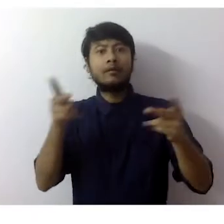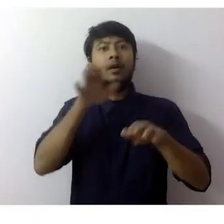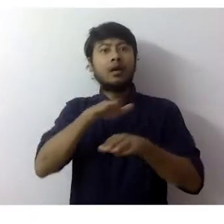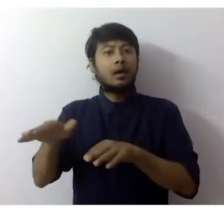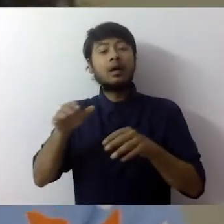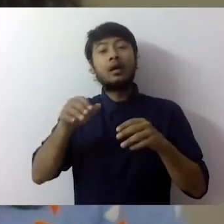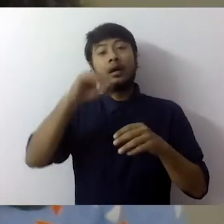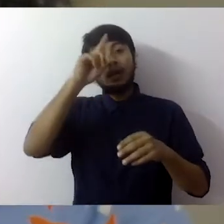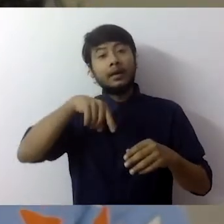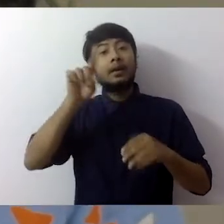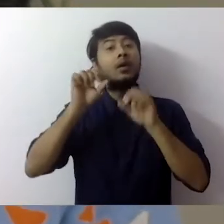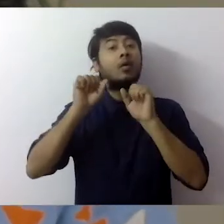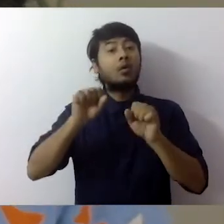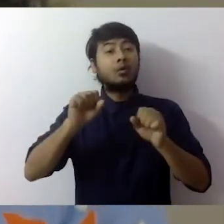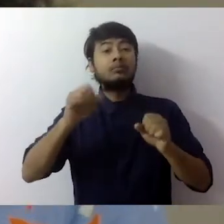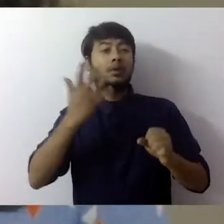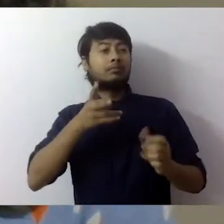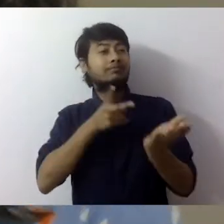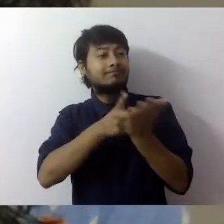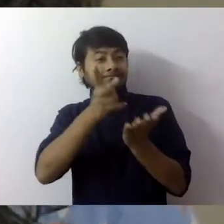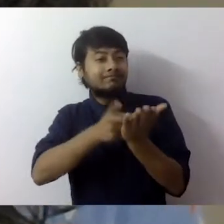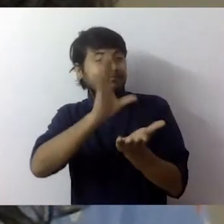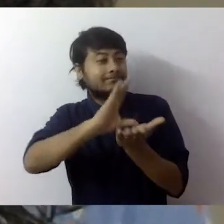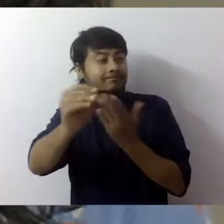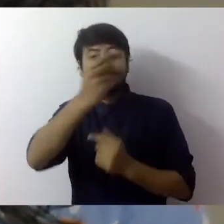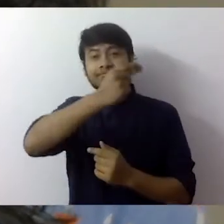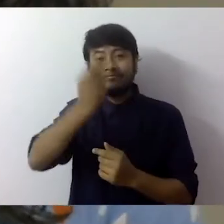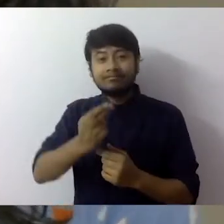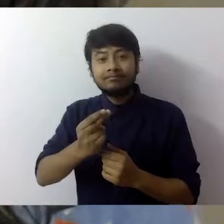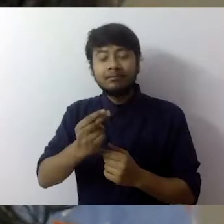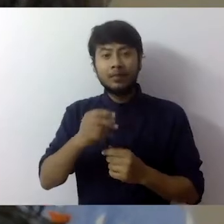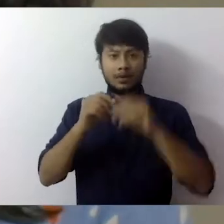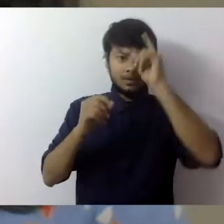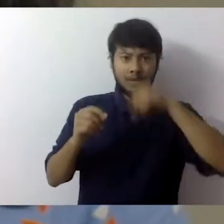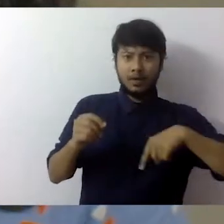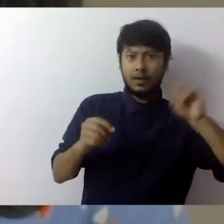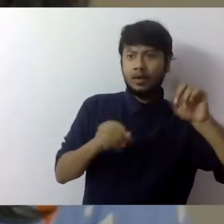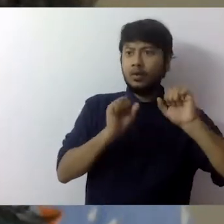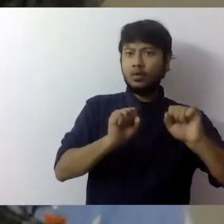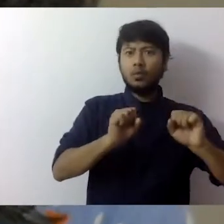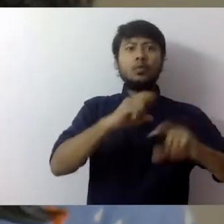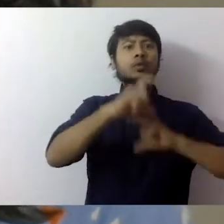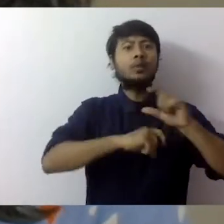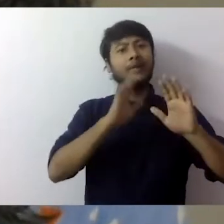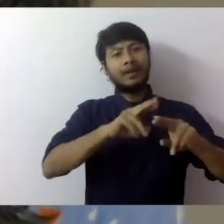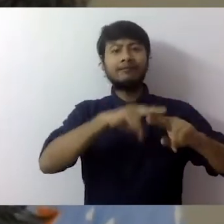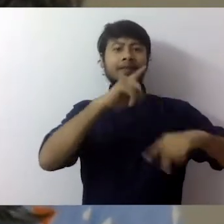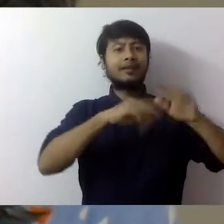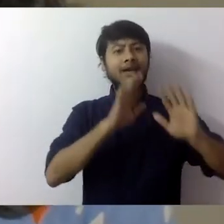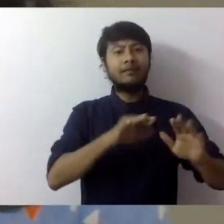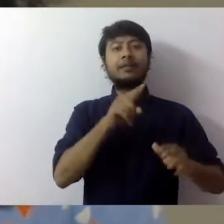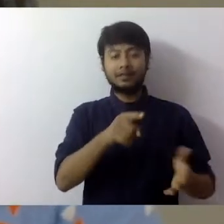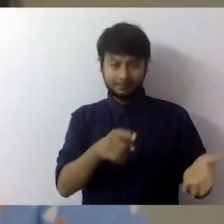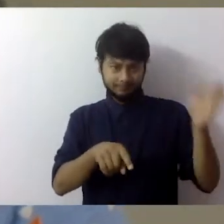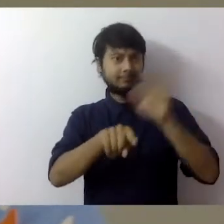rural scenes. To counter these labels, the indigenous mill owners in the country also began creating textile labels, initially focusing